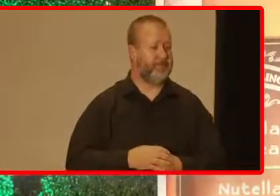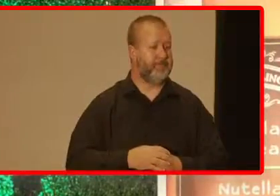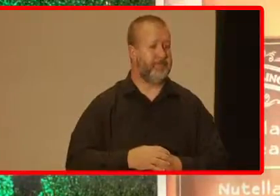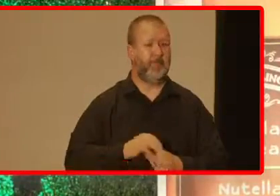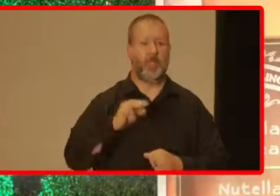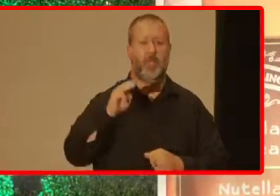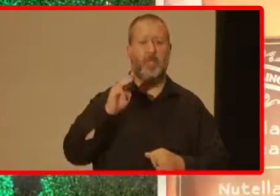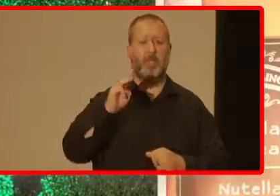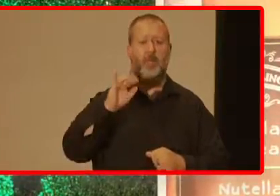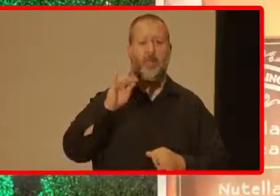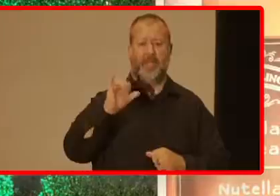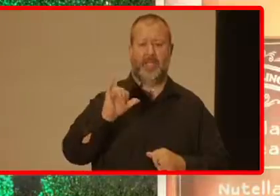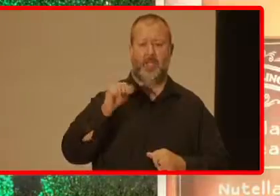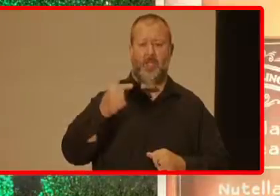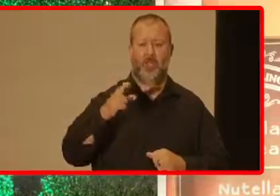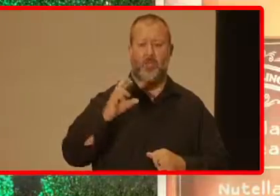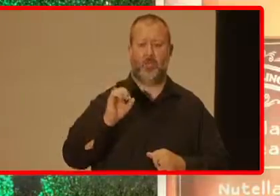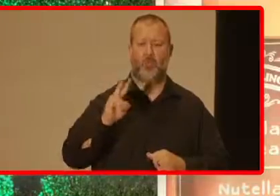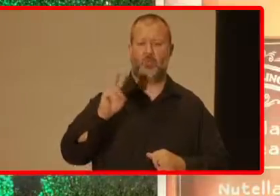Mickey Rowe.